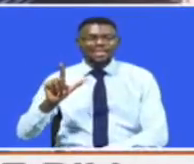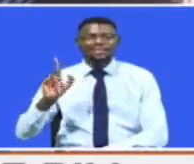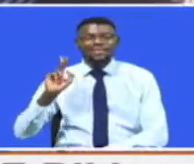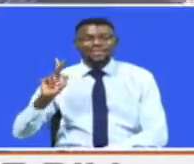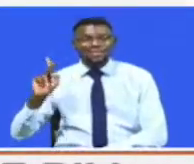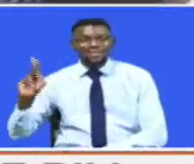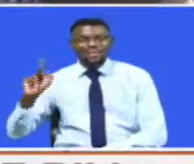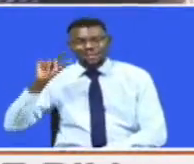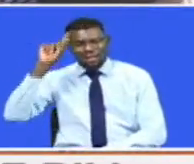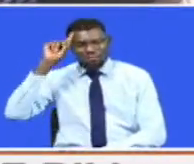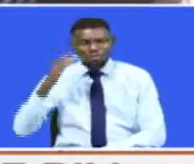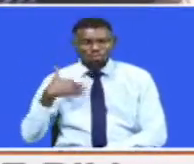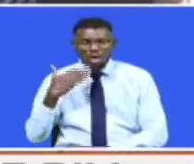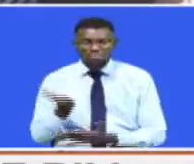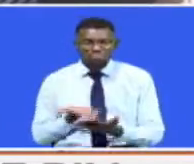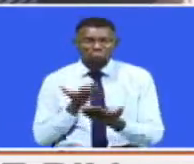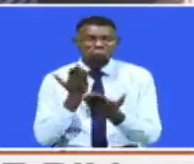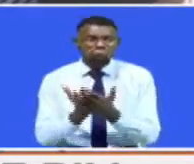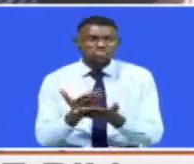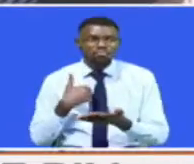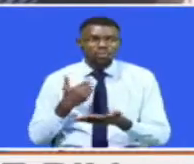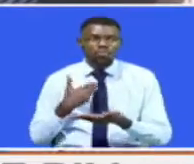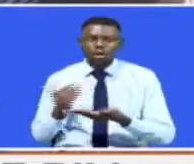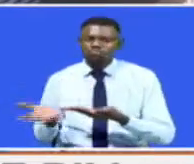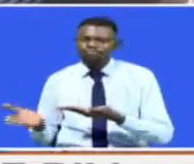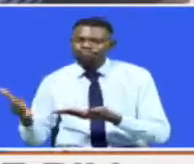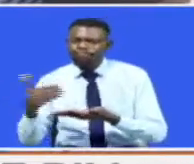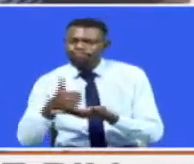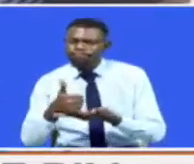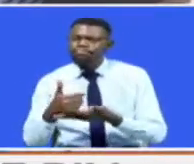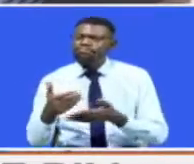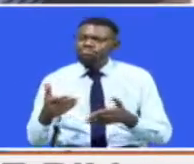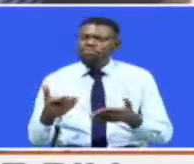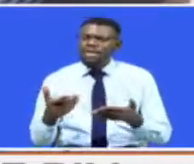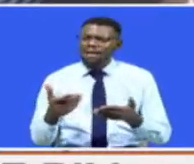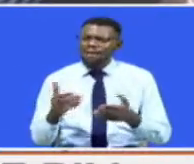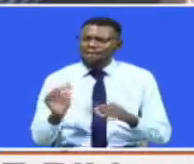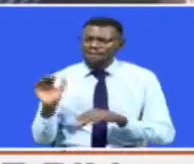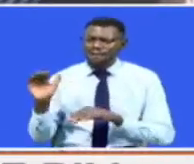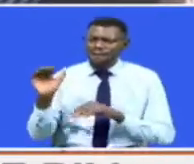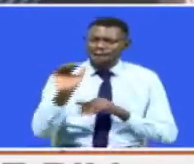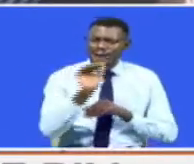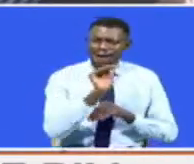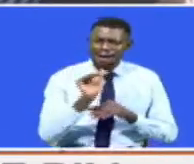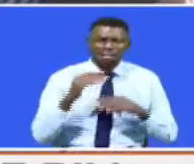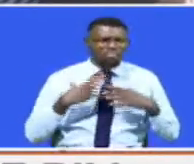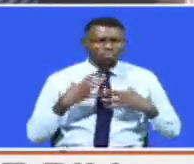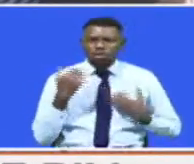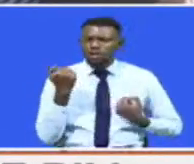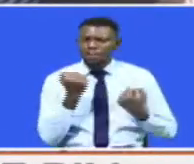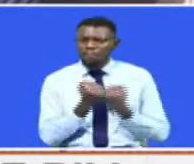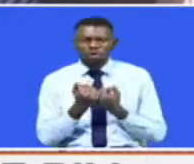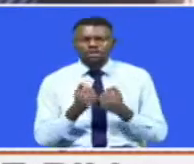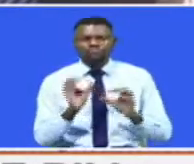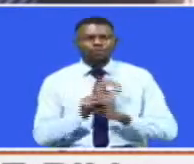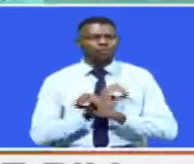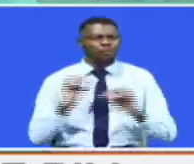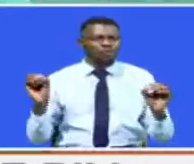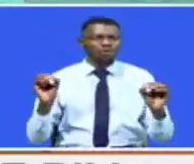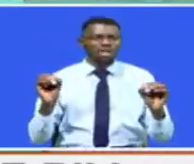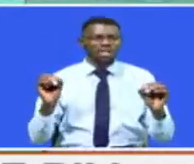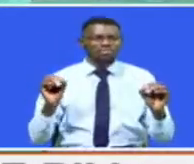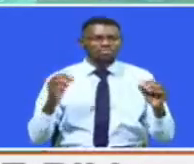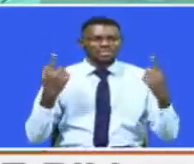to bring into their house. I'll mobilize on behalf of Azimio to ensure that that bill is shot and does not see the day of the